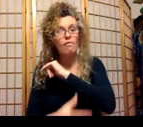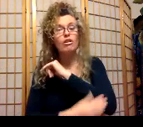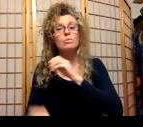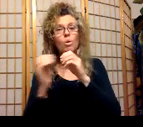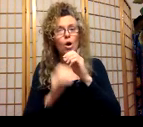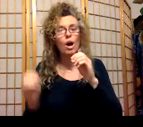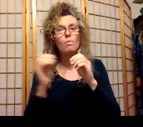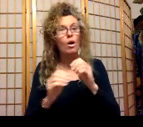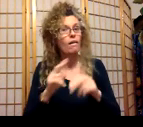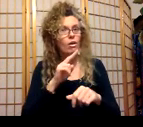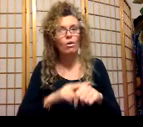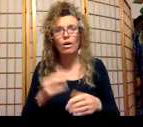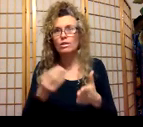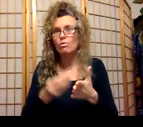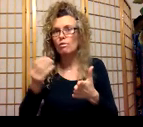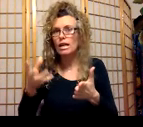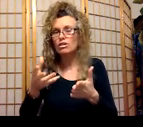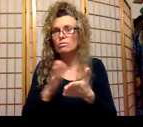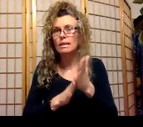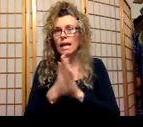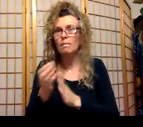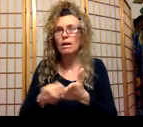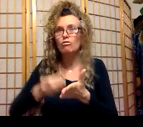and of course the rich getting richer.